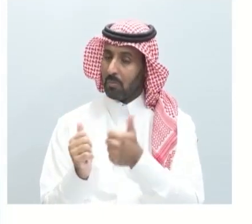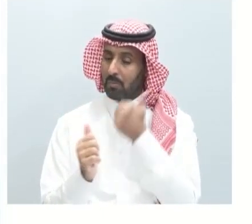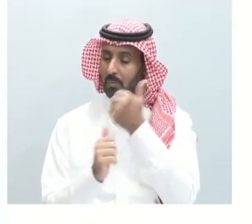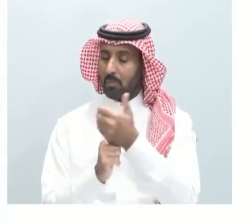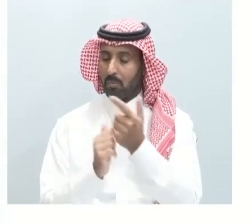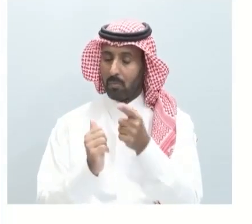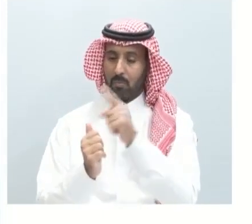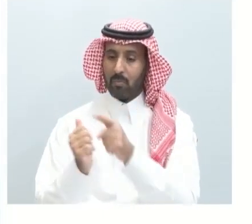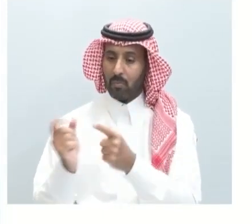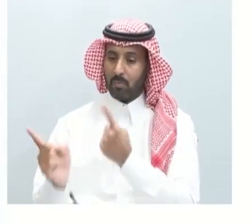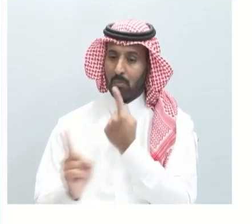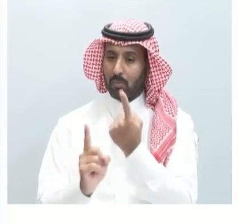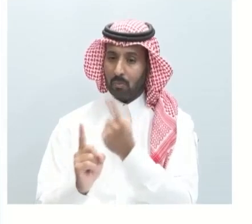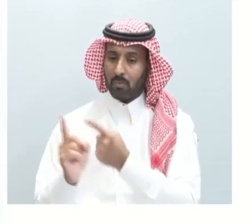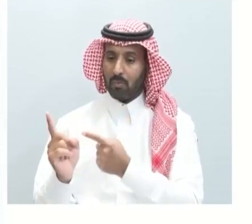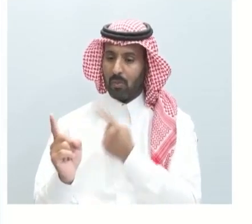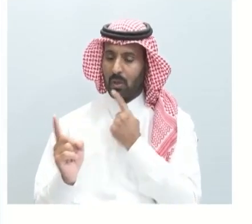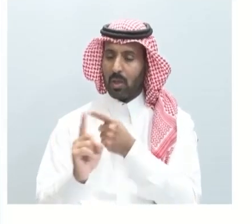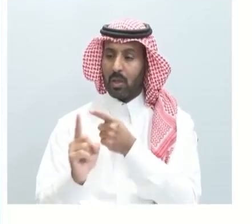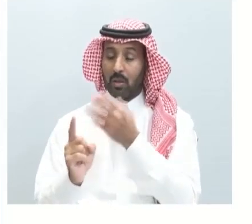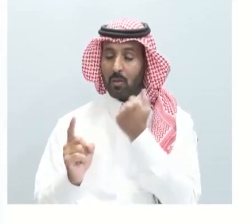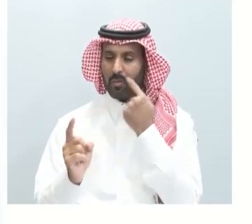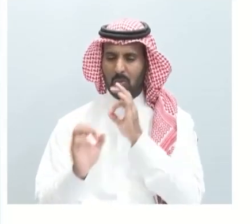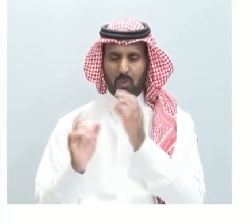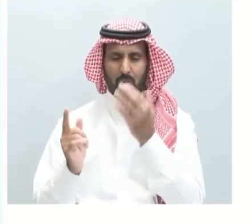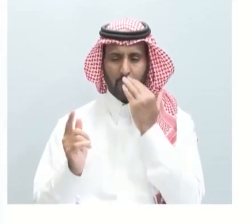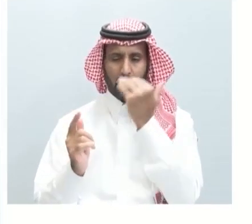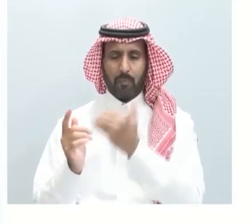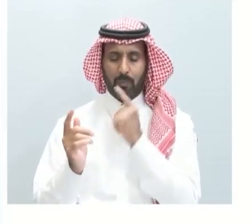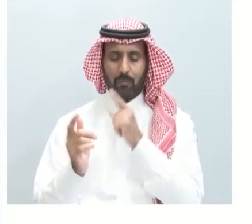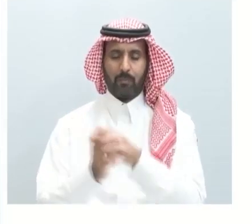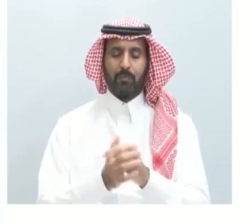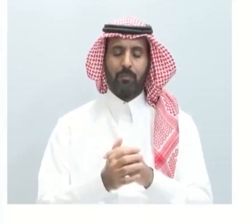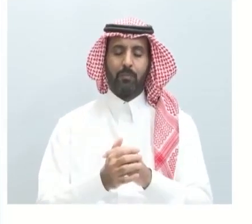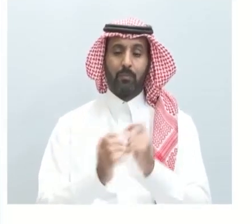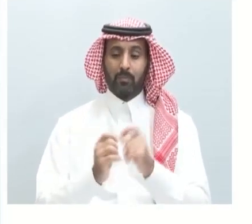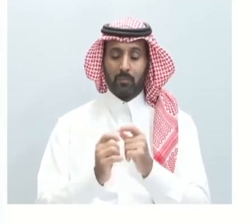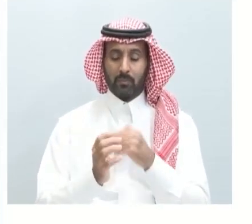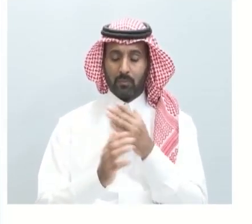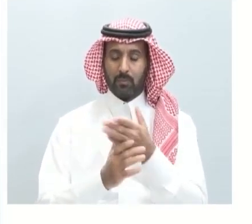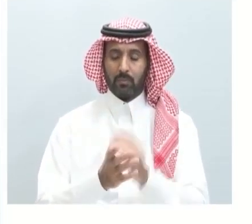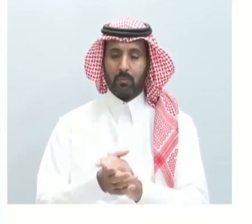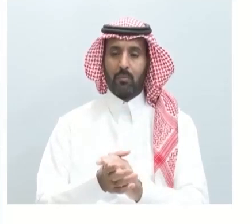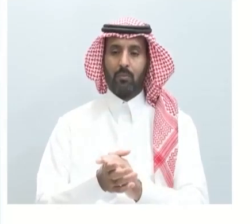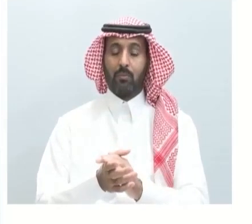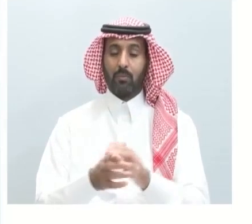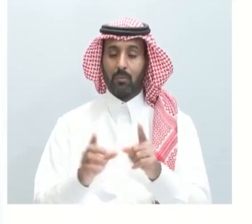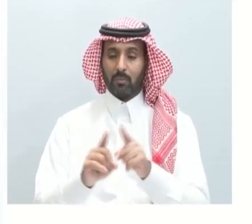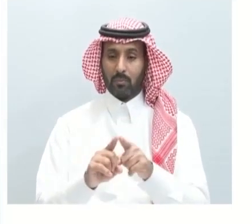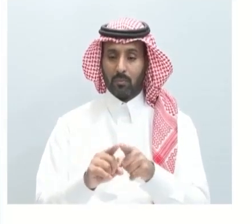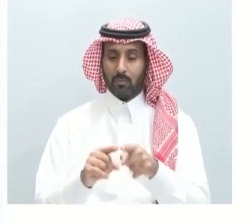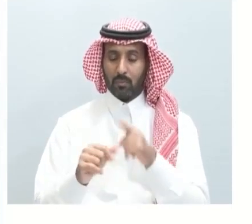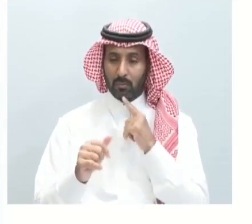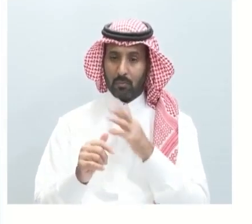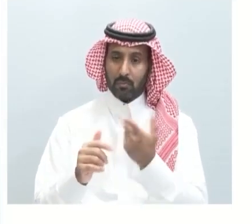should question each other about anything that isn't clear and make suggestions for examples and information your partner's essay